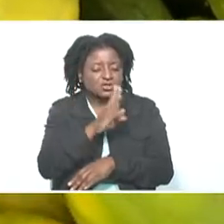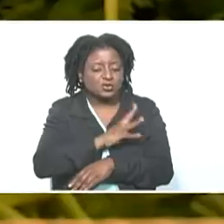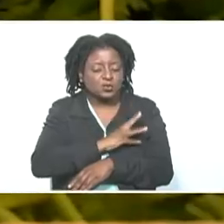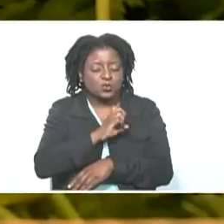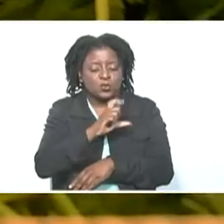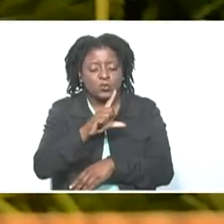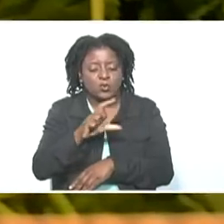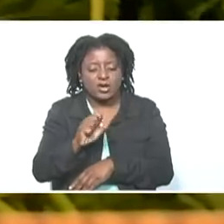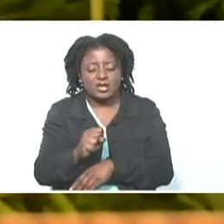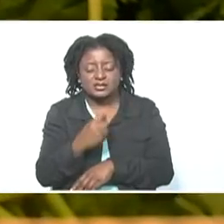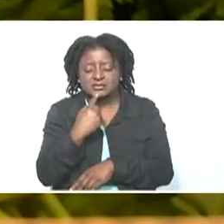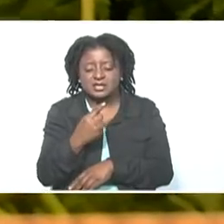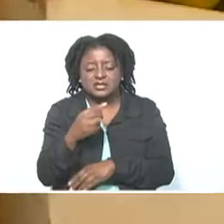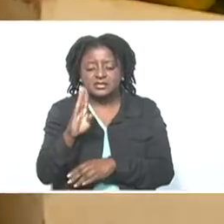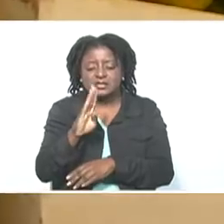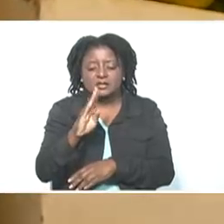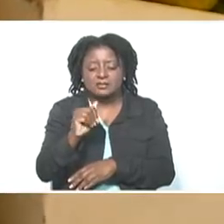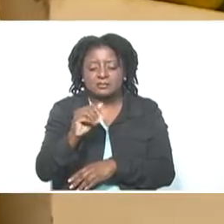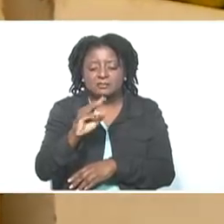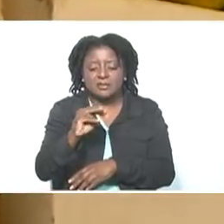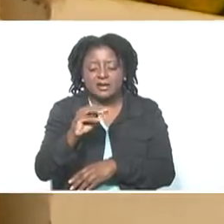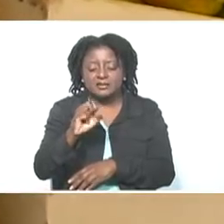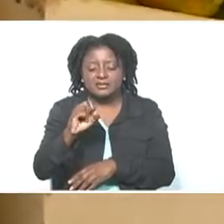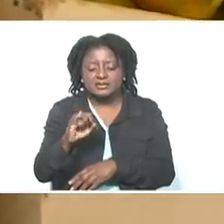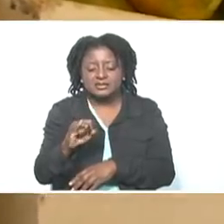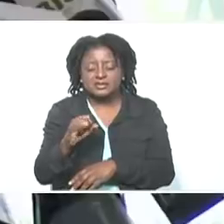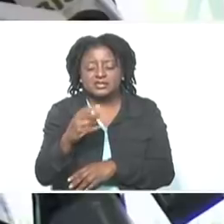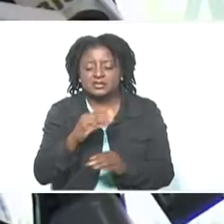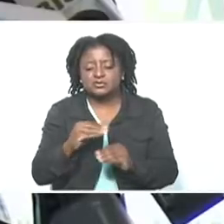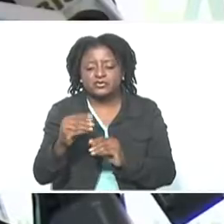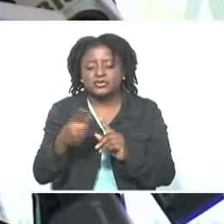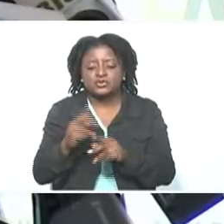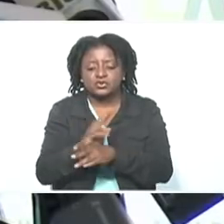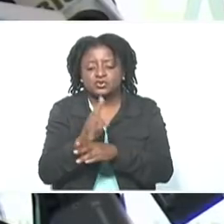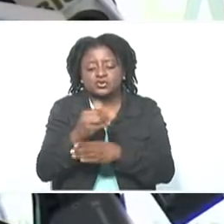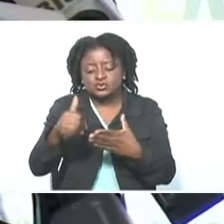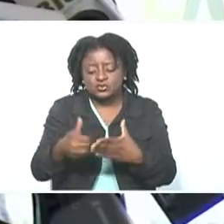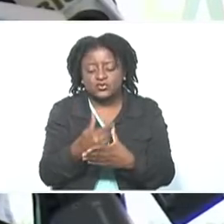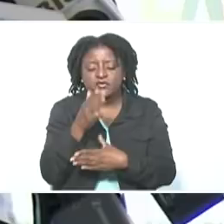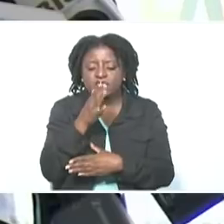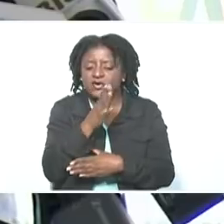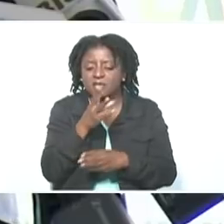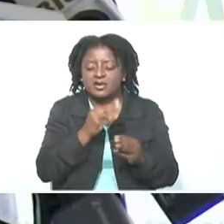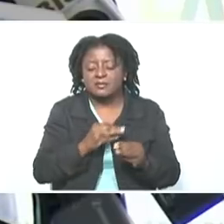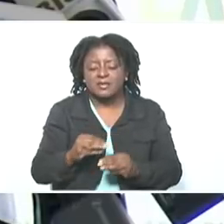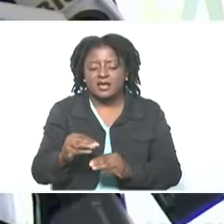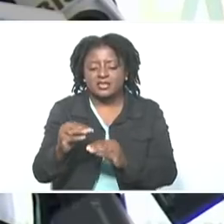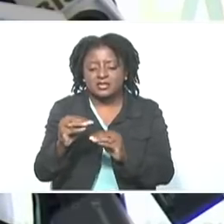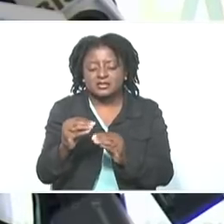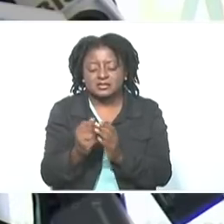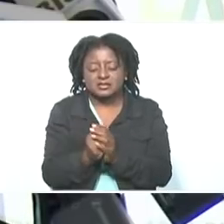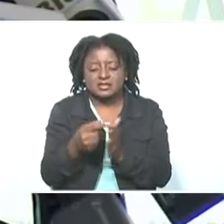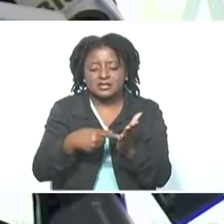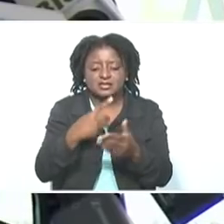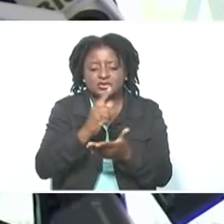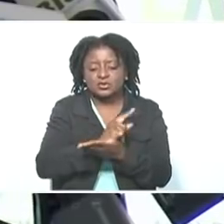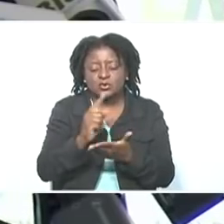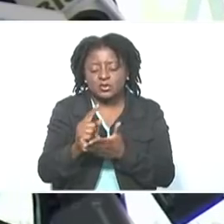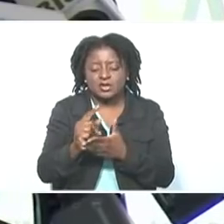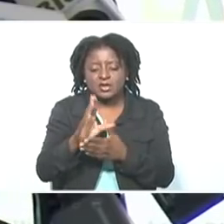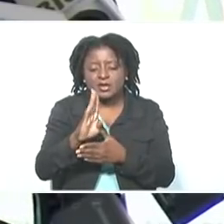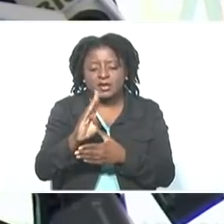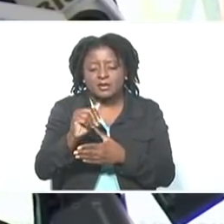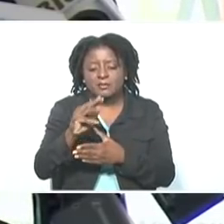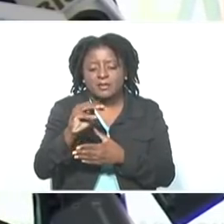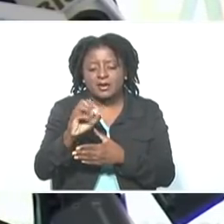moving swiftly to utilize new farming methods. This week, BAMSI completed the installation of the equipment to